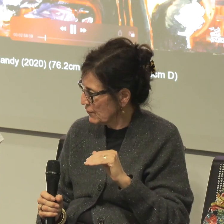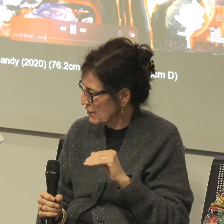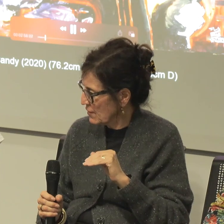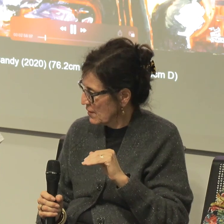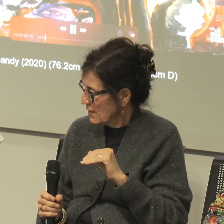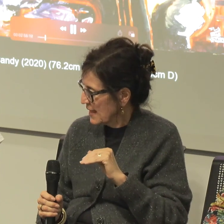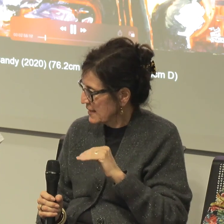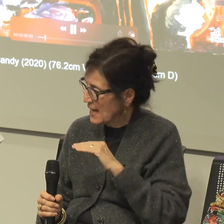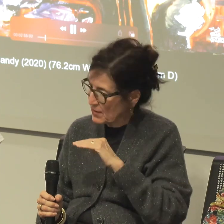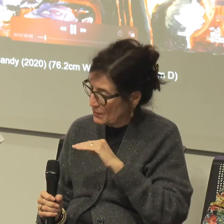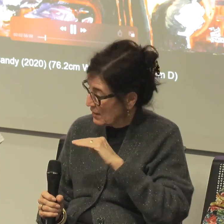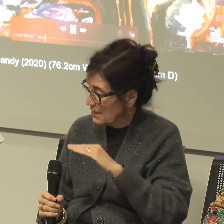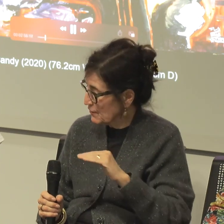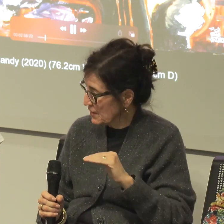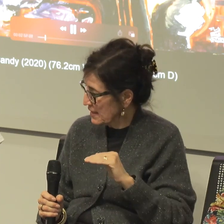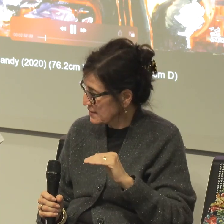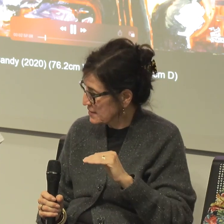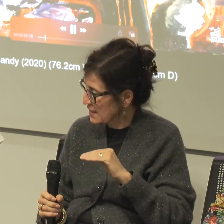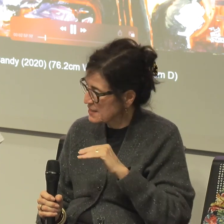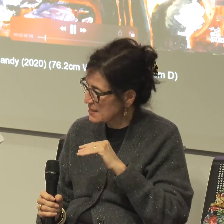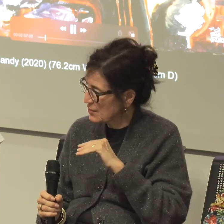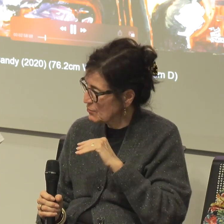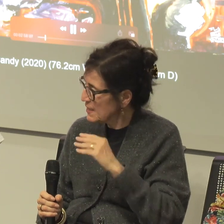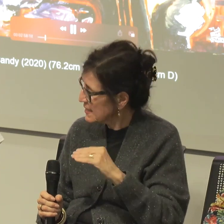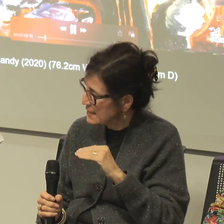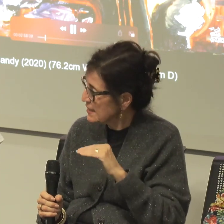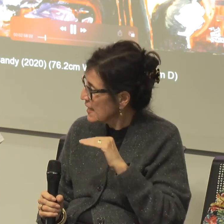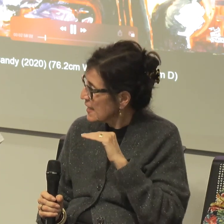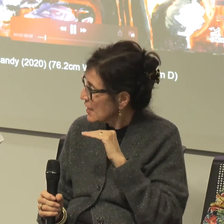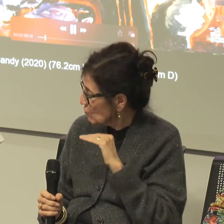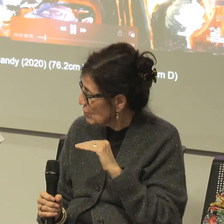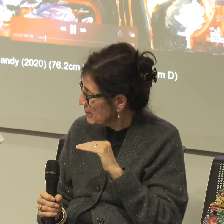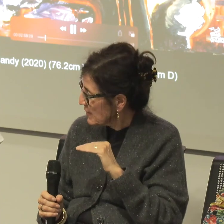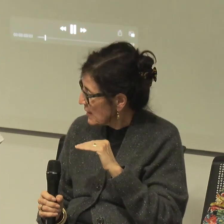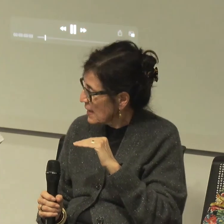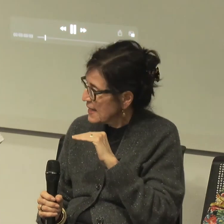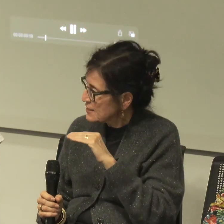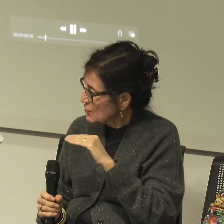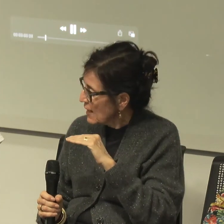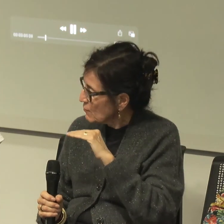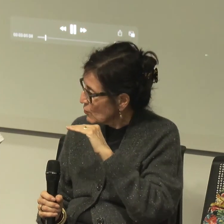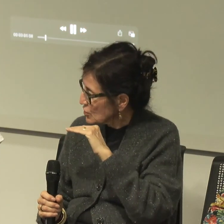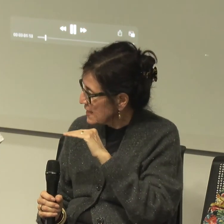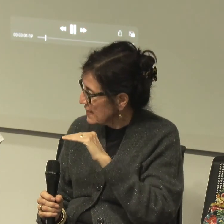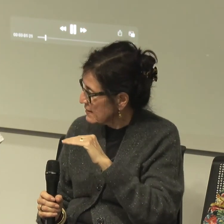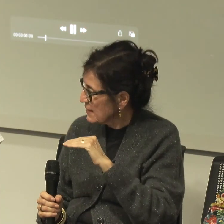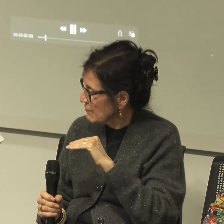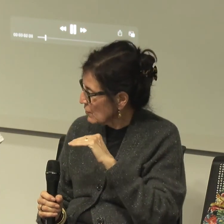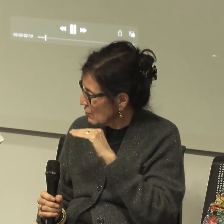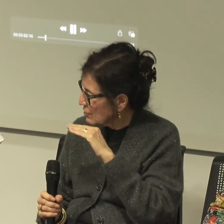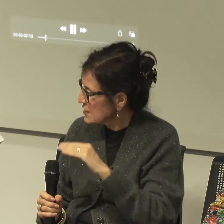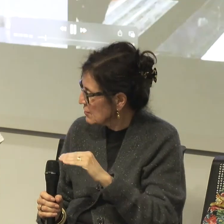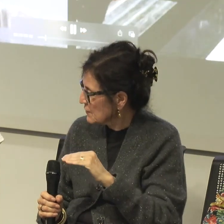off and having the life of an artist. You really need help. And so I've watched Ted